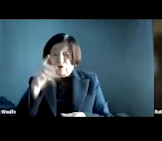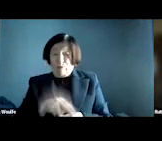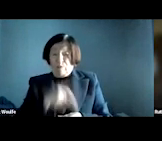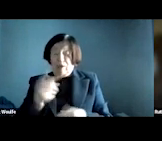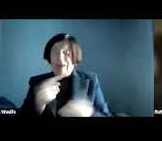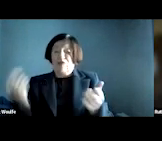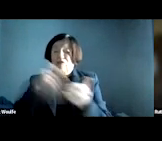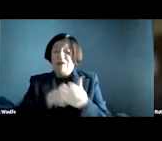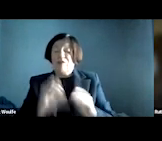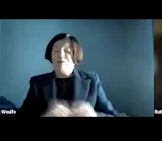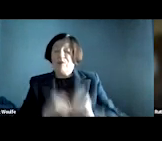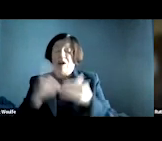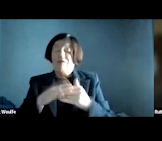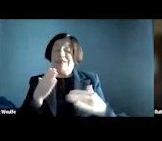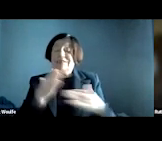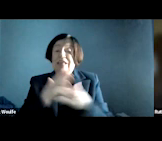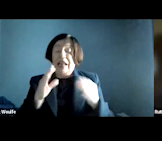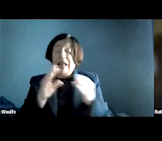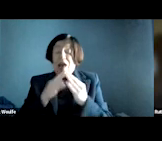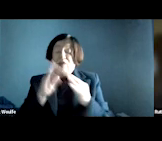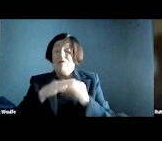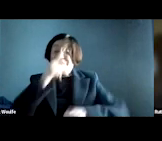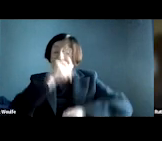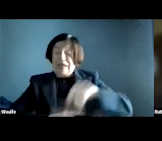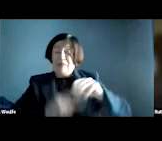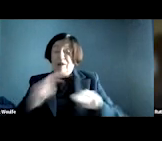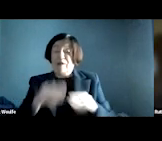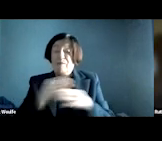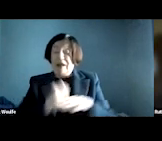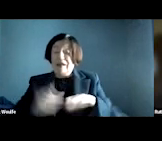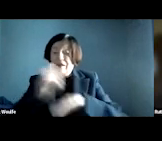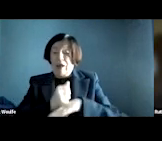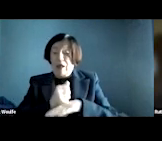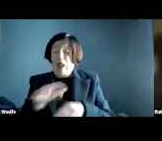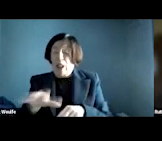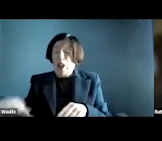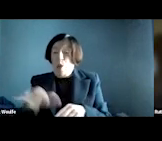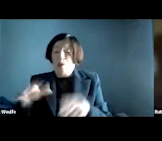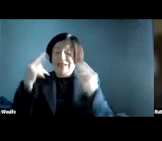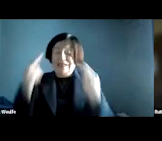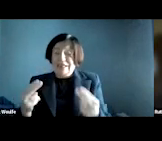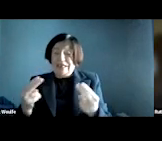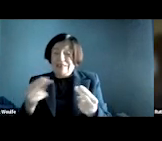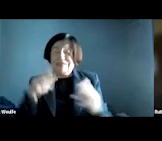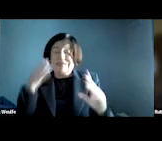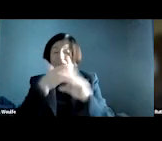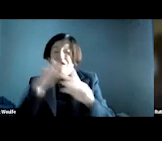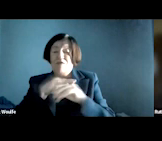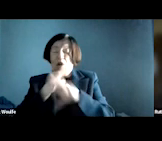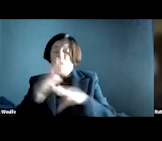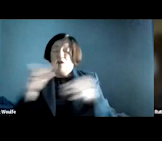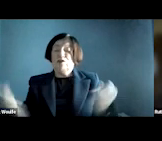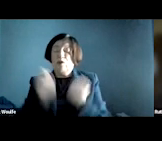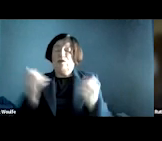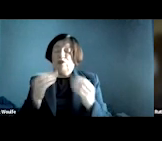the provision of accessible housing for disabled people by the setting of local needs-related targets for all social